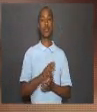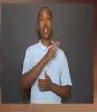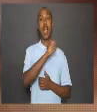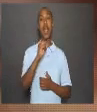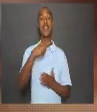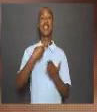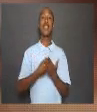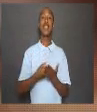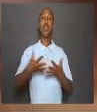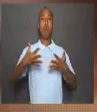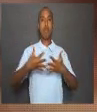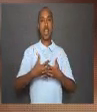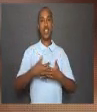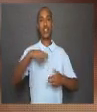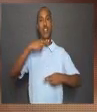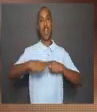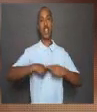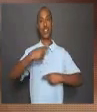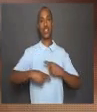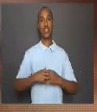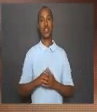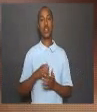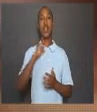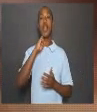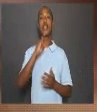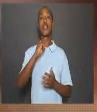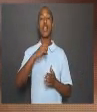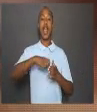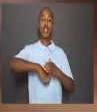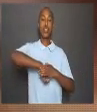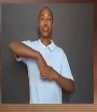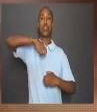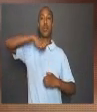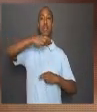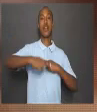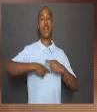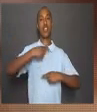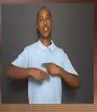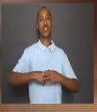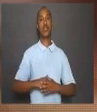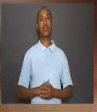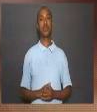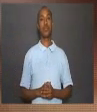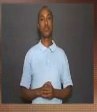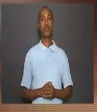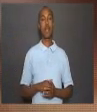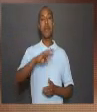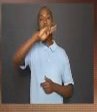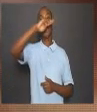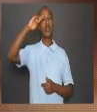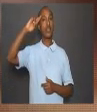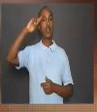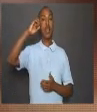And this combination reaction is an exothermic reaction